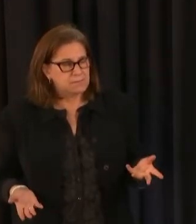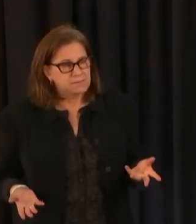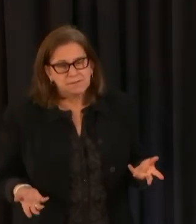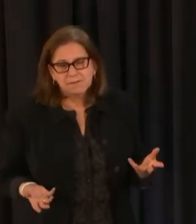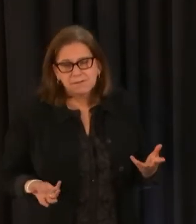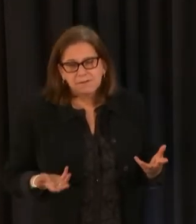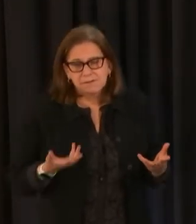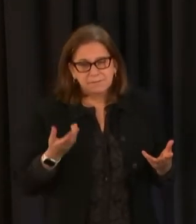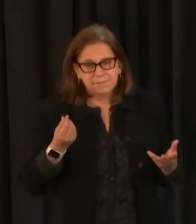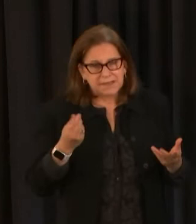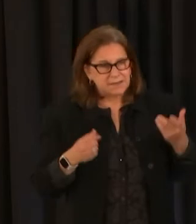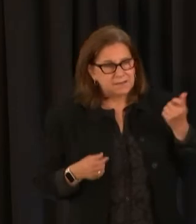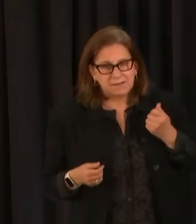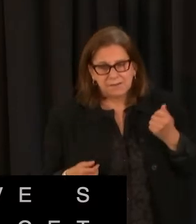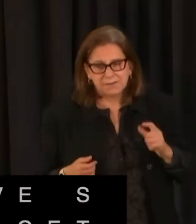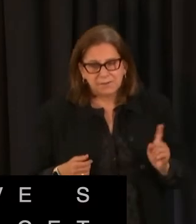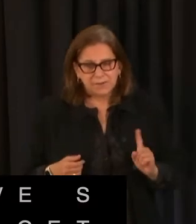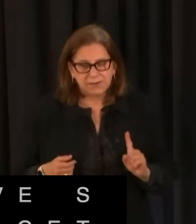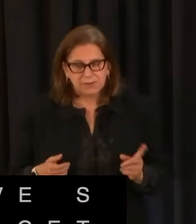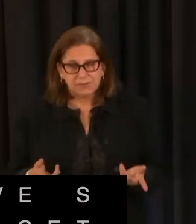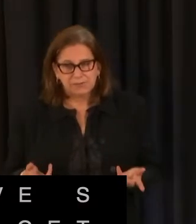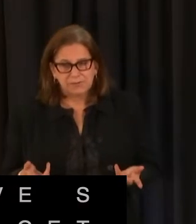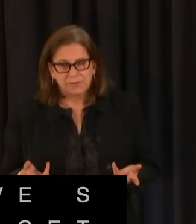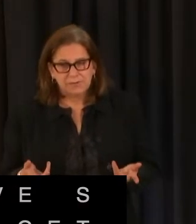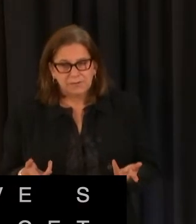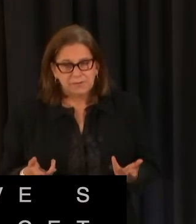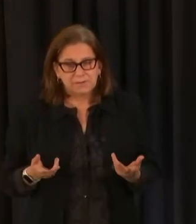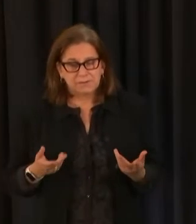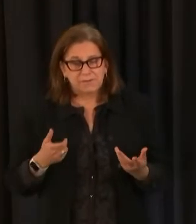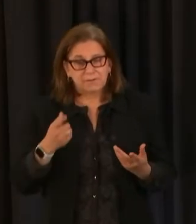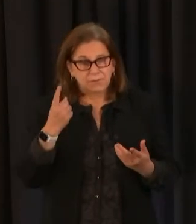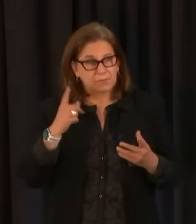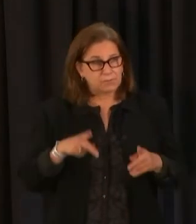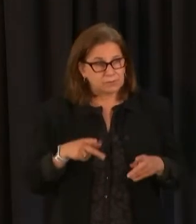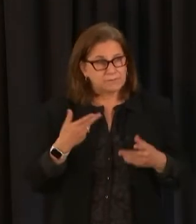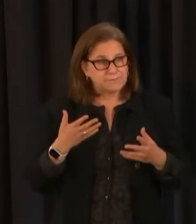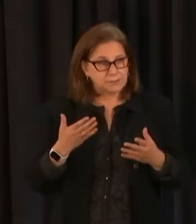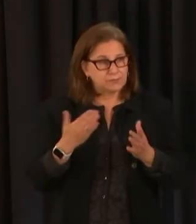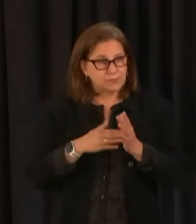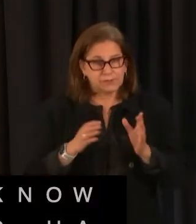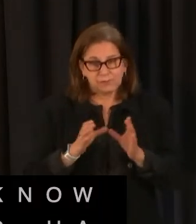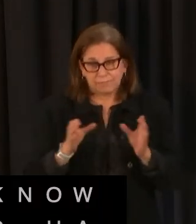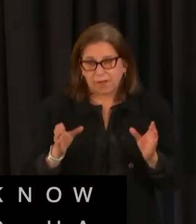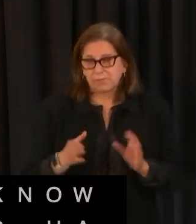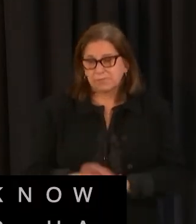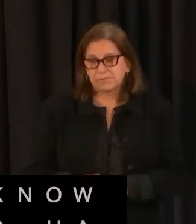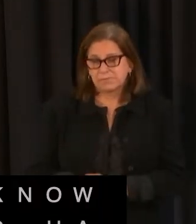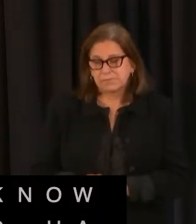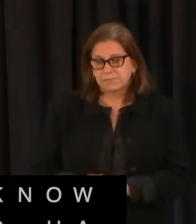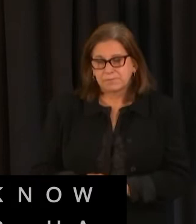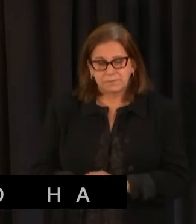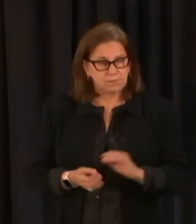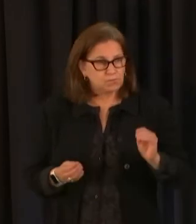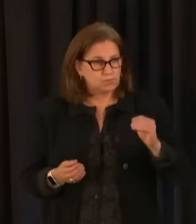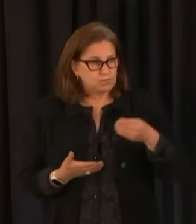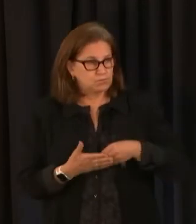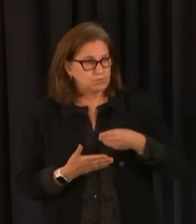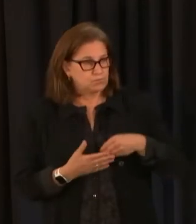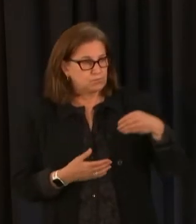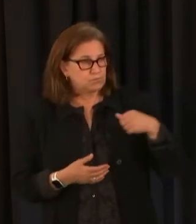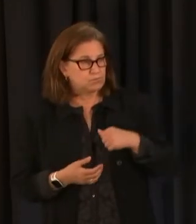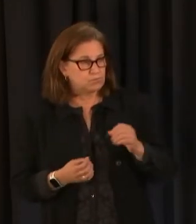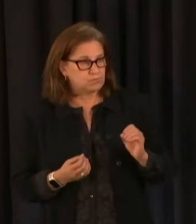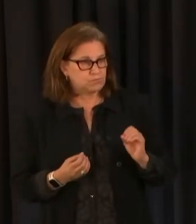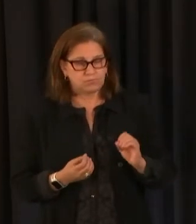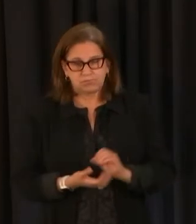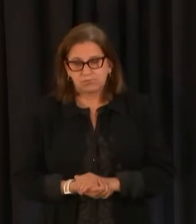I know I've spoken to claimants who've been recertifying via email. They've been emailing this link that DOES has given them